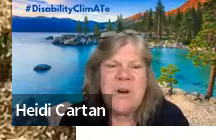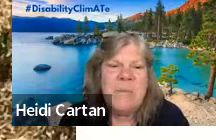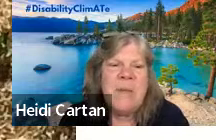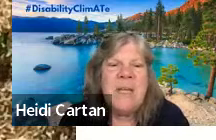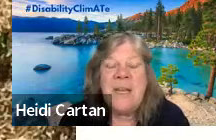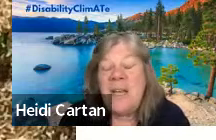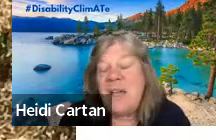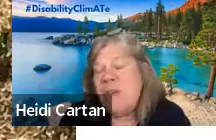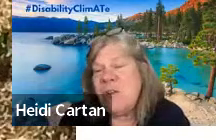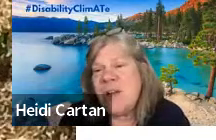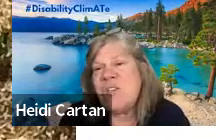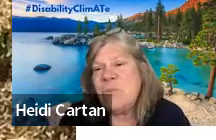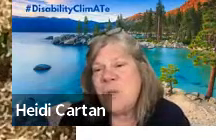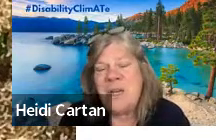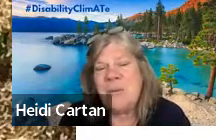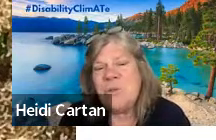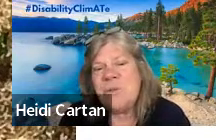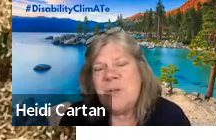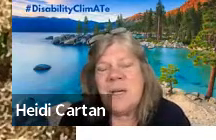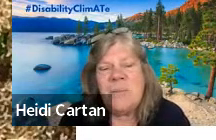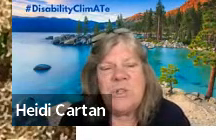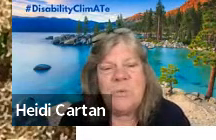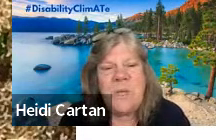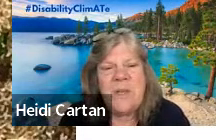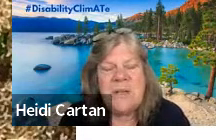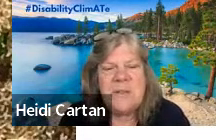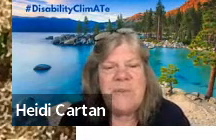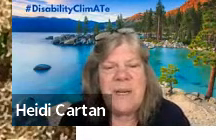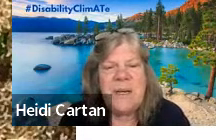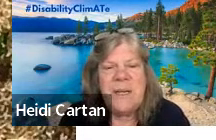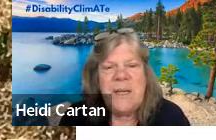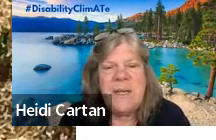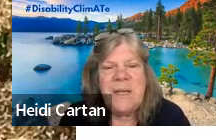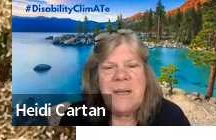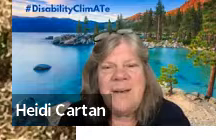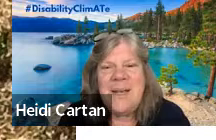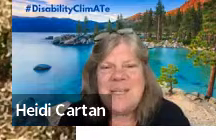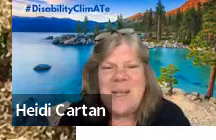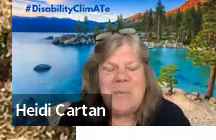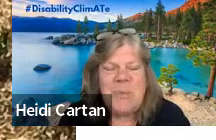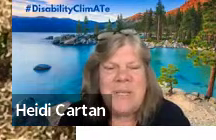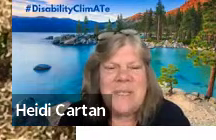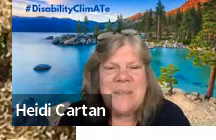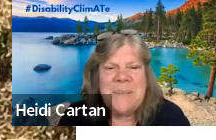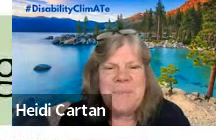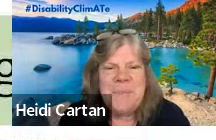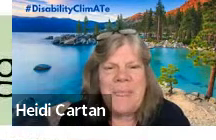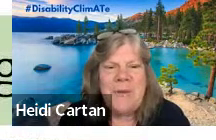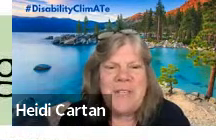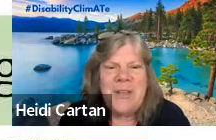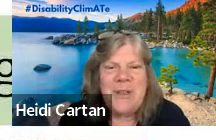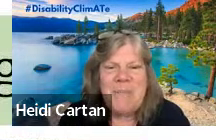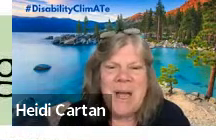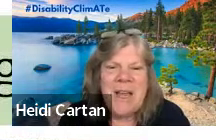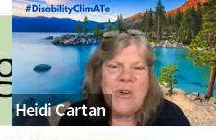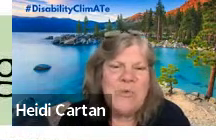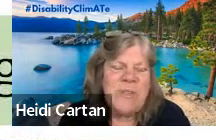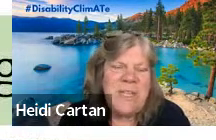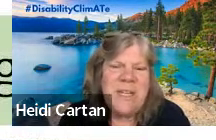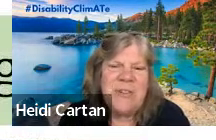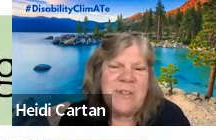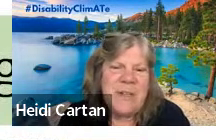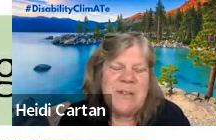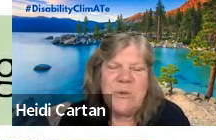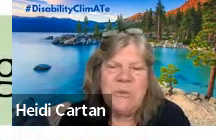visiting the farm can have an interaction with animals, which we think is fun. Next slide, please. I will tell you that my